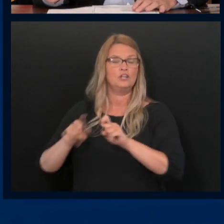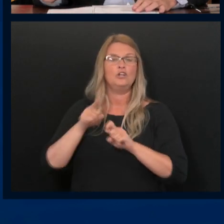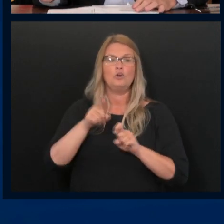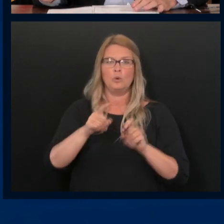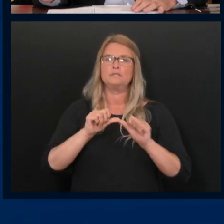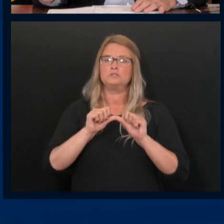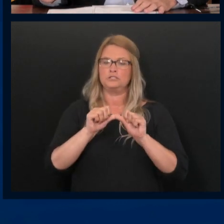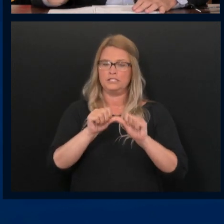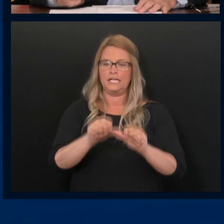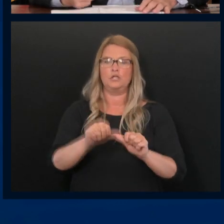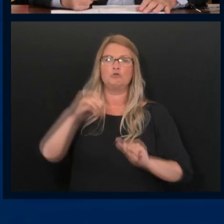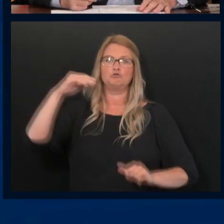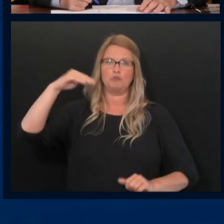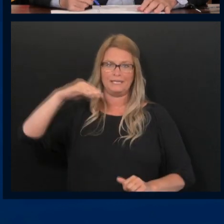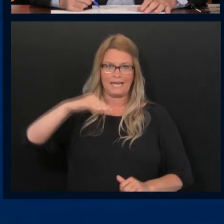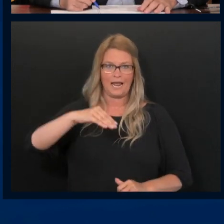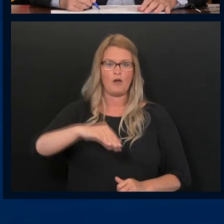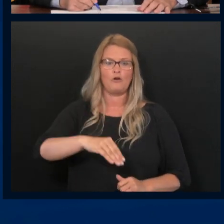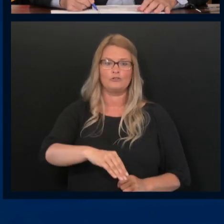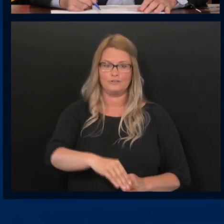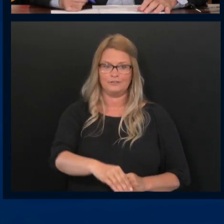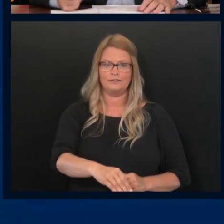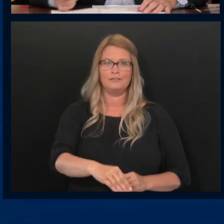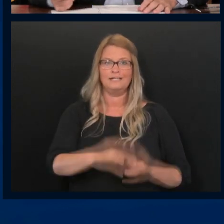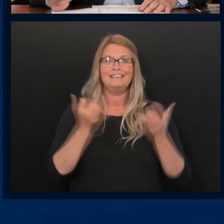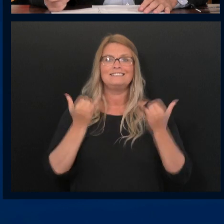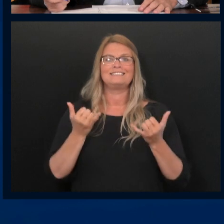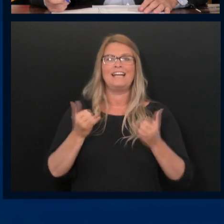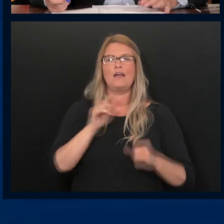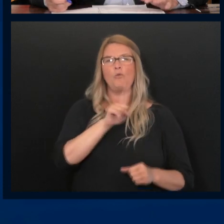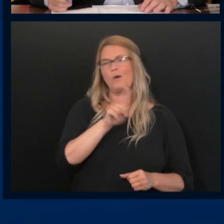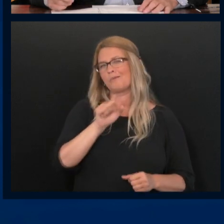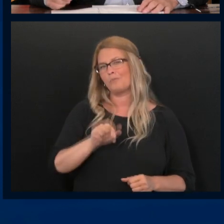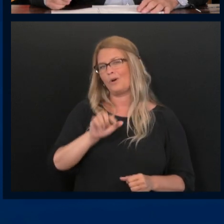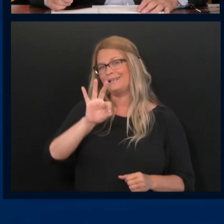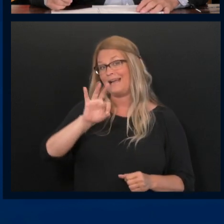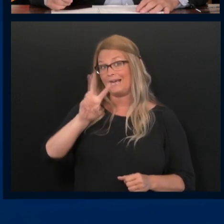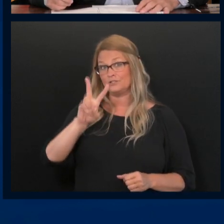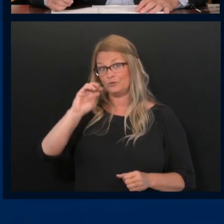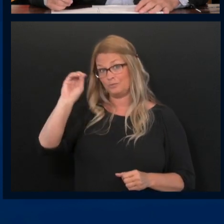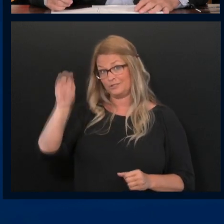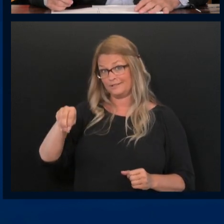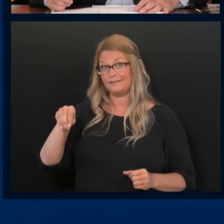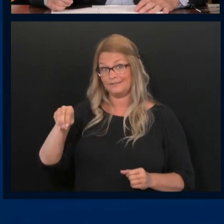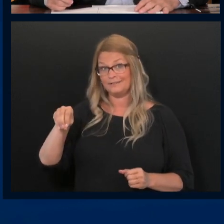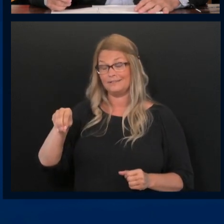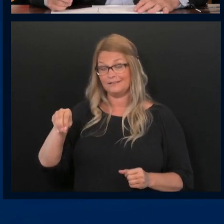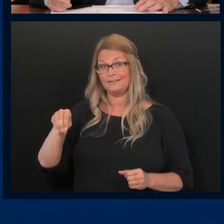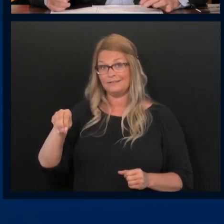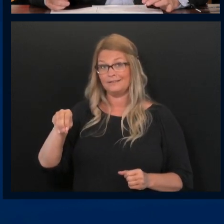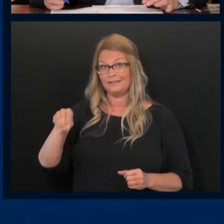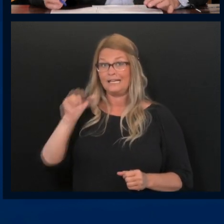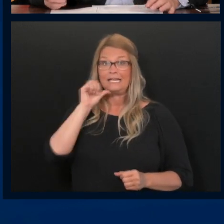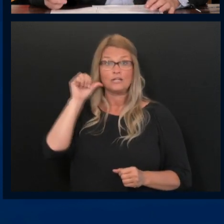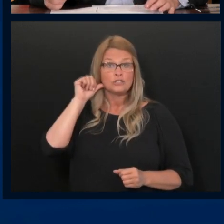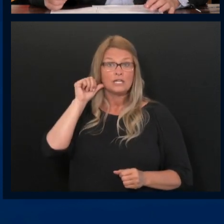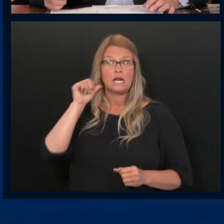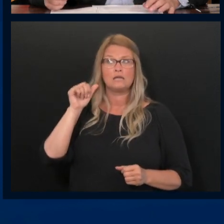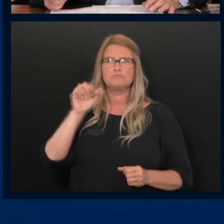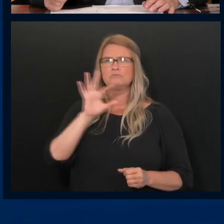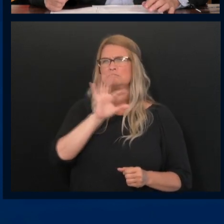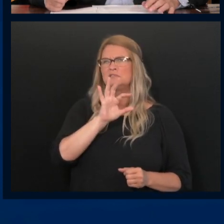to trend down. Today, we're now at 1.92%. Yesterday, I think we were